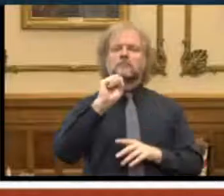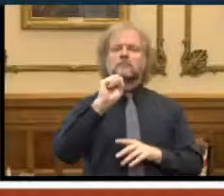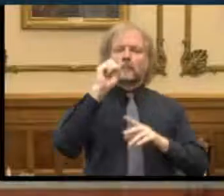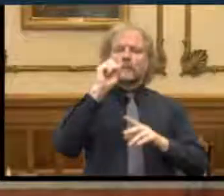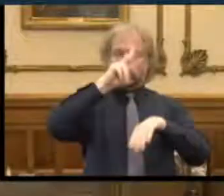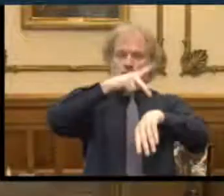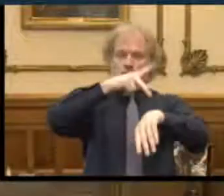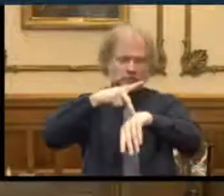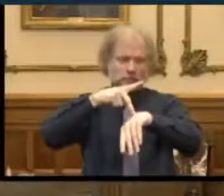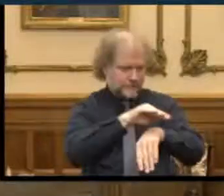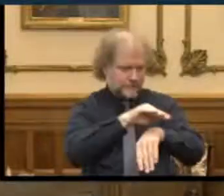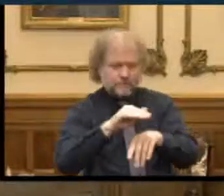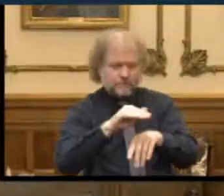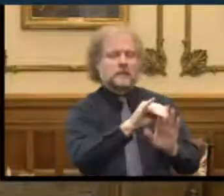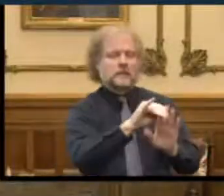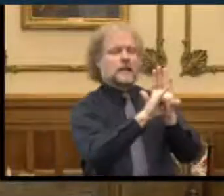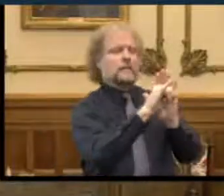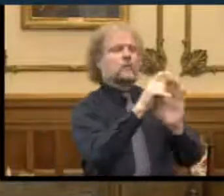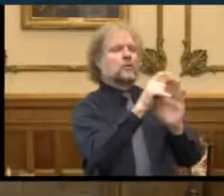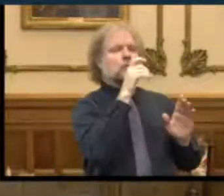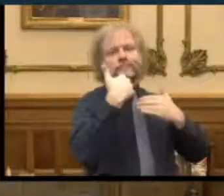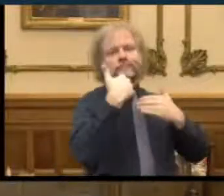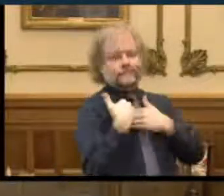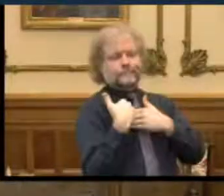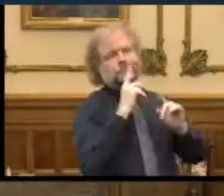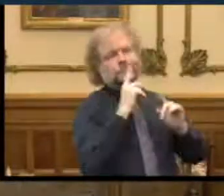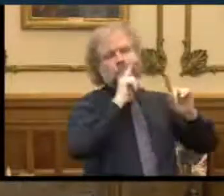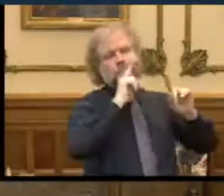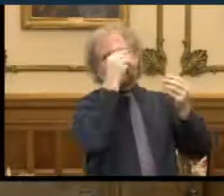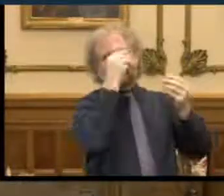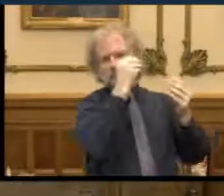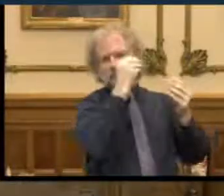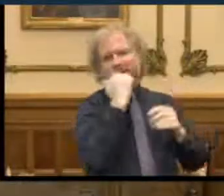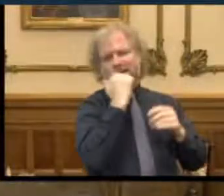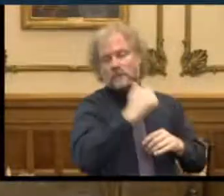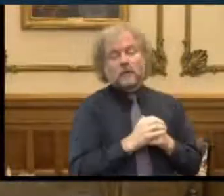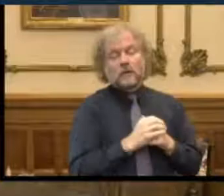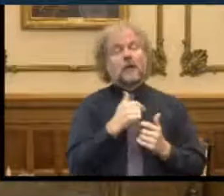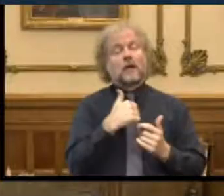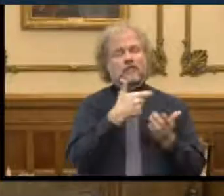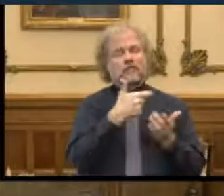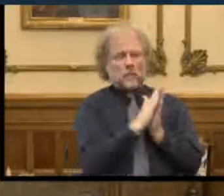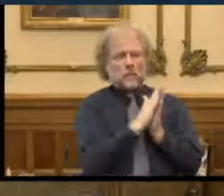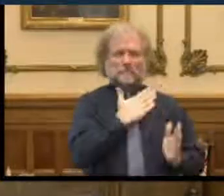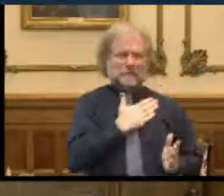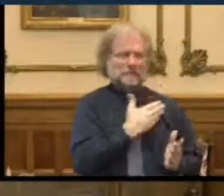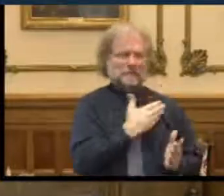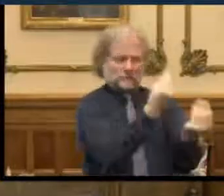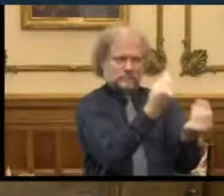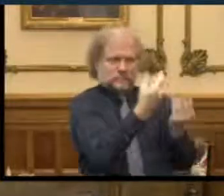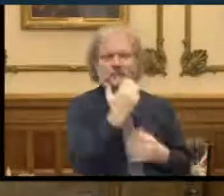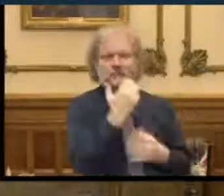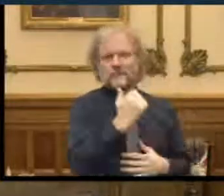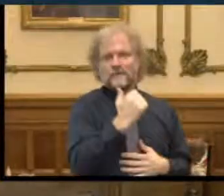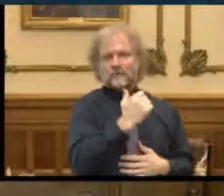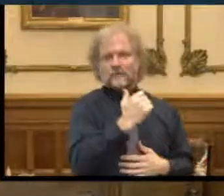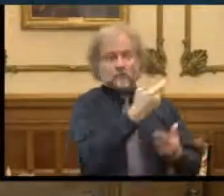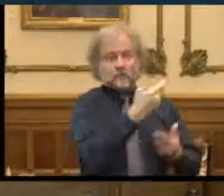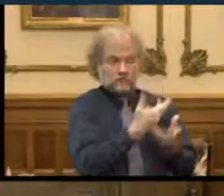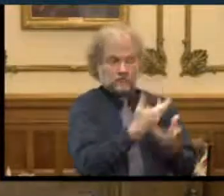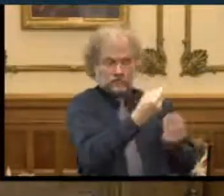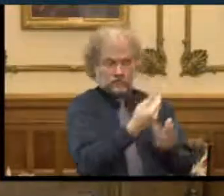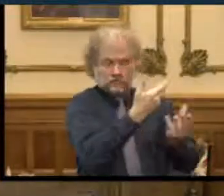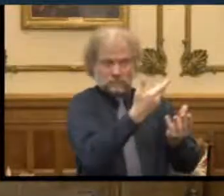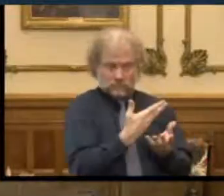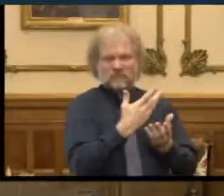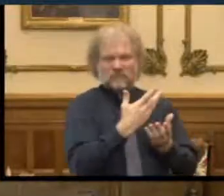designate a person to do the daily reporting. Our request is that schools report this information daily. Once we have the survey results